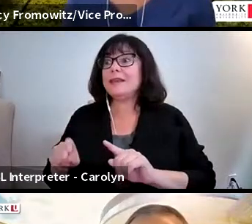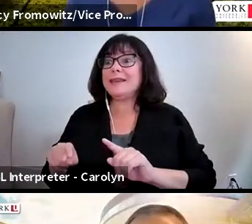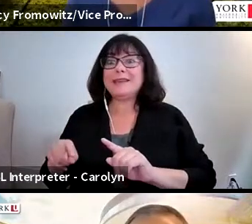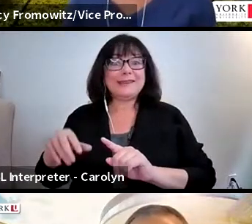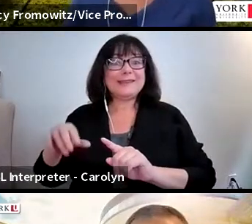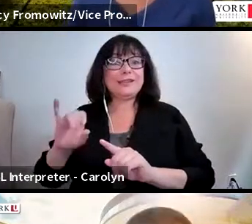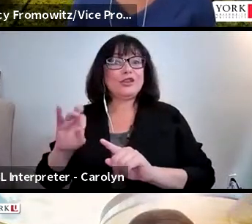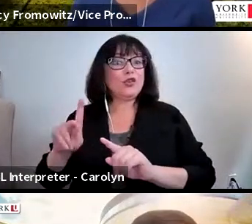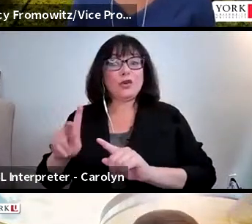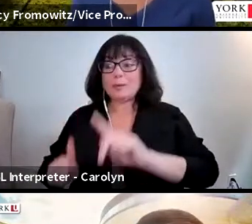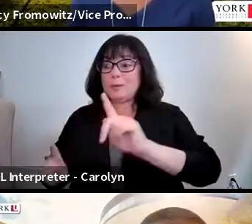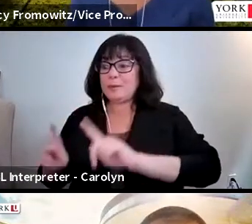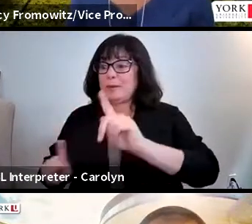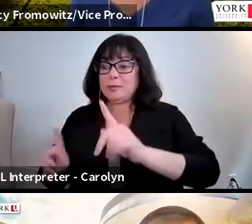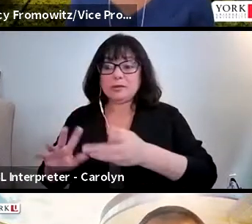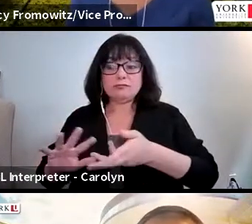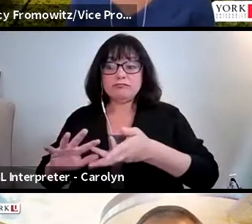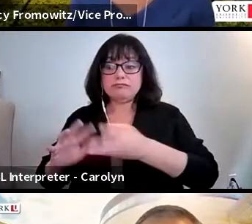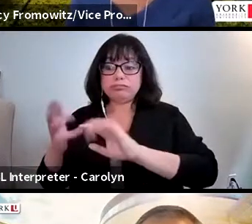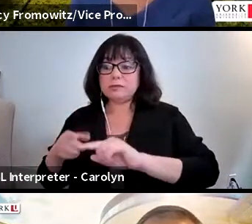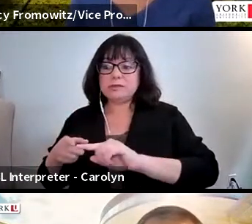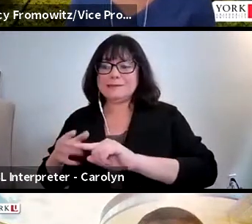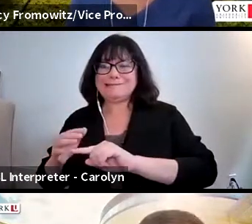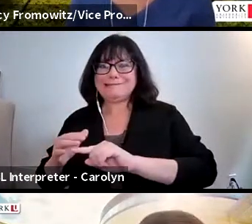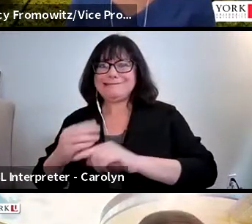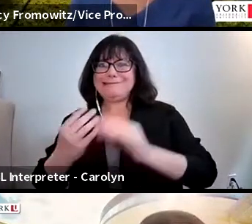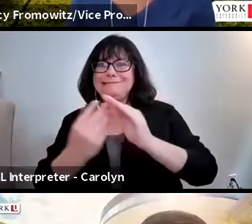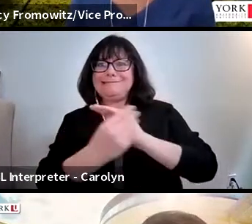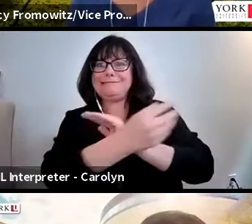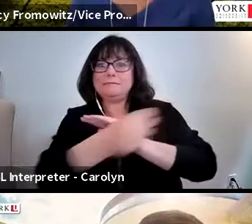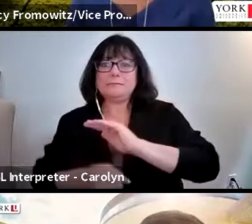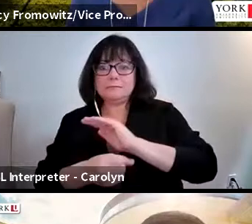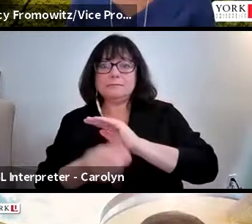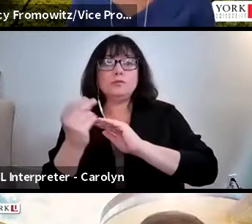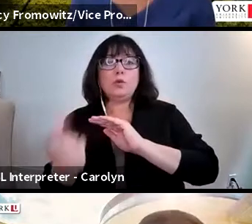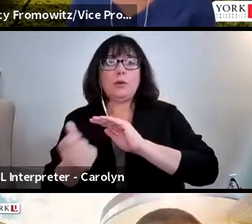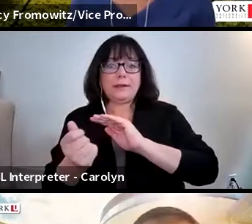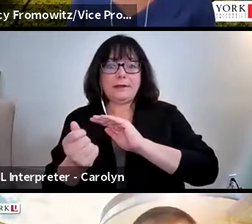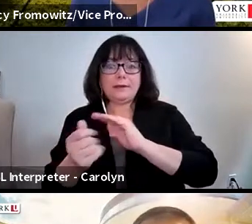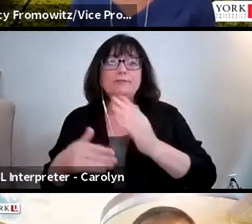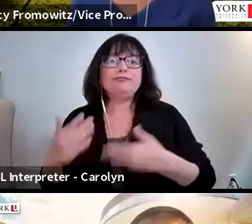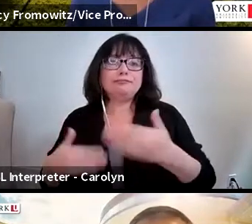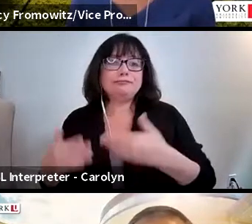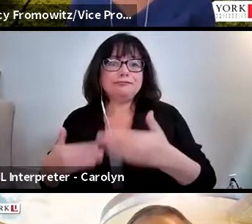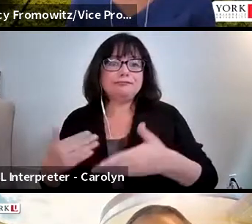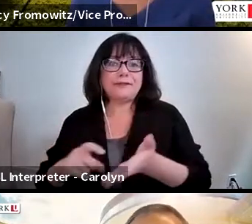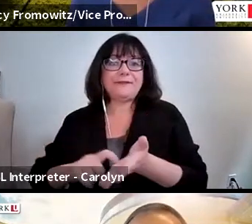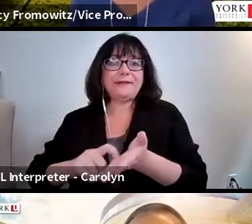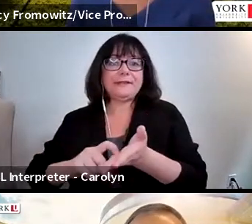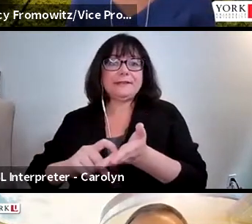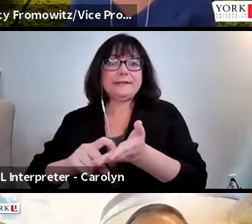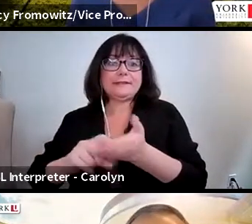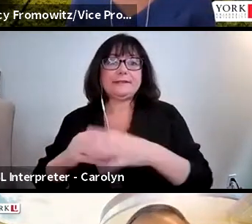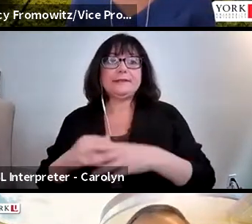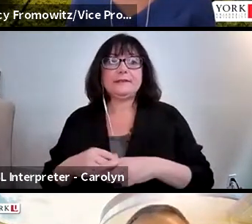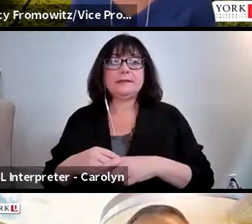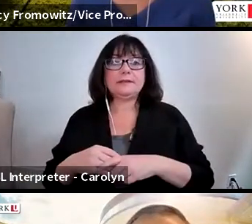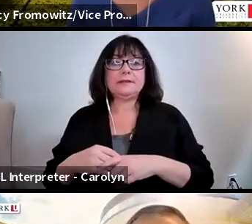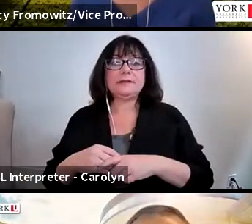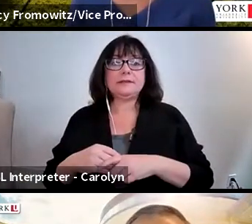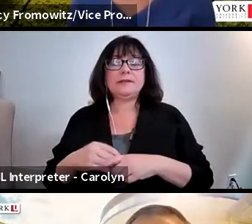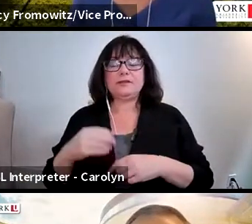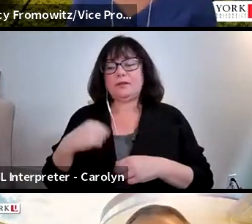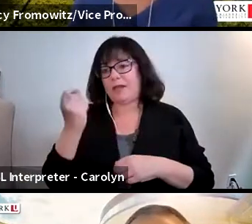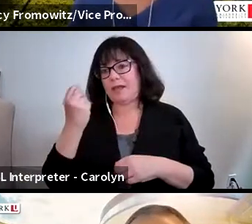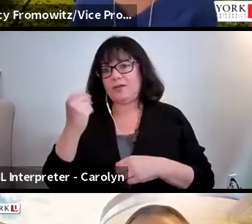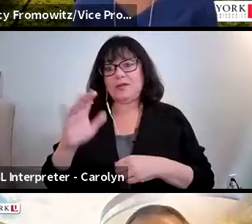additional support. I hear you on notice. We'll definitely share that information and think about the most timely way if